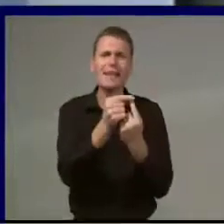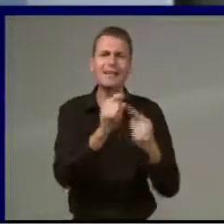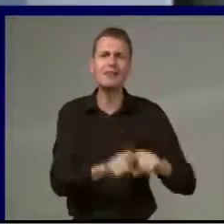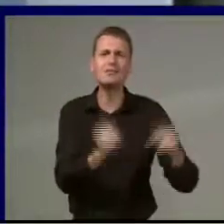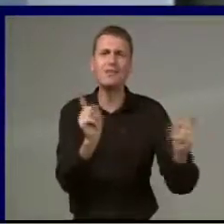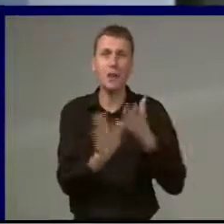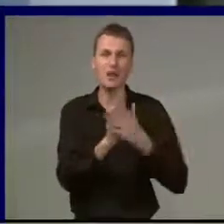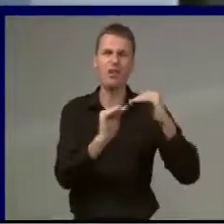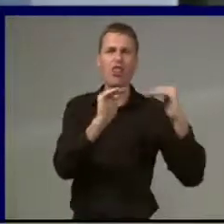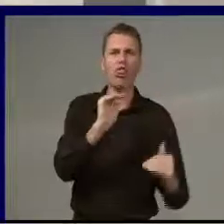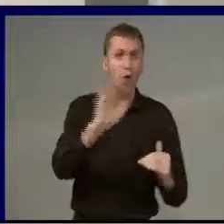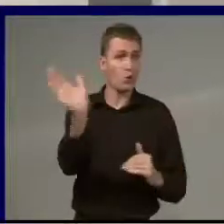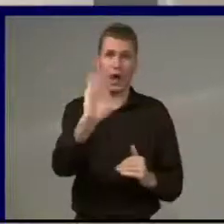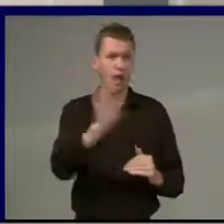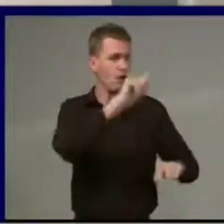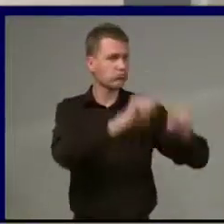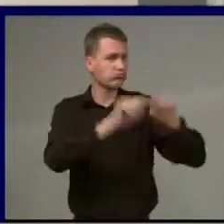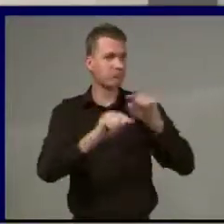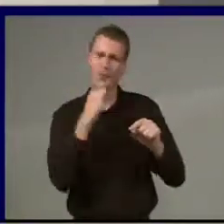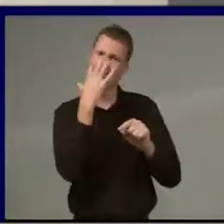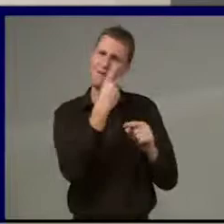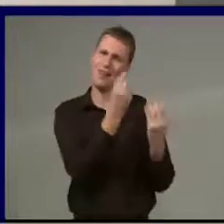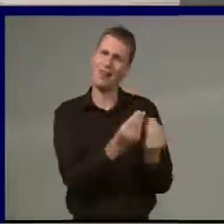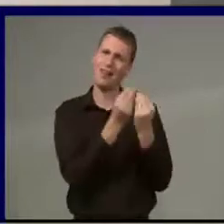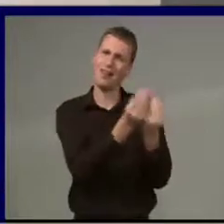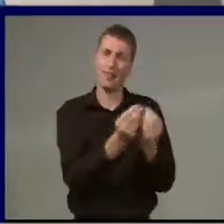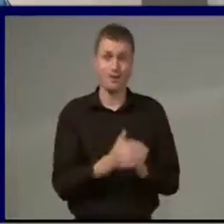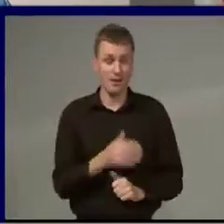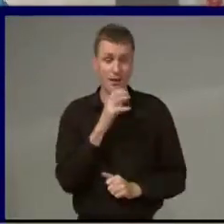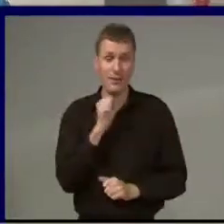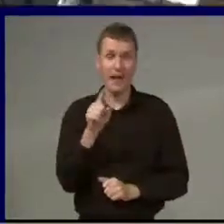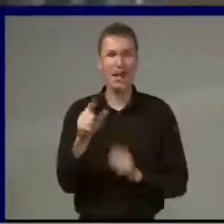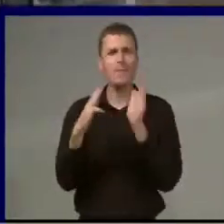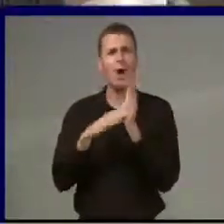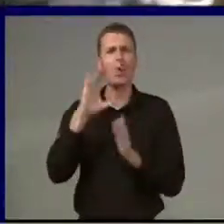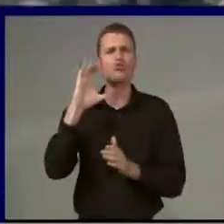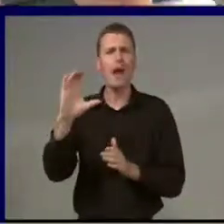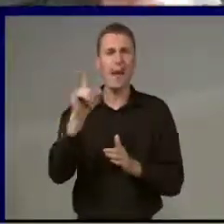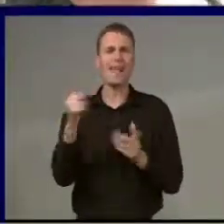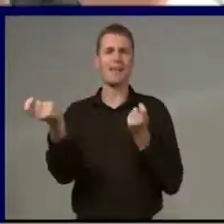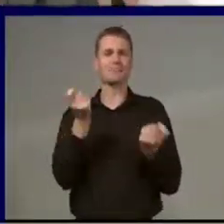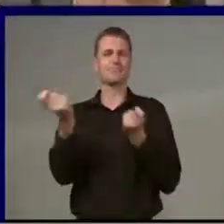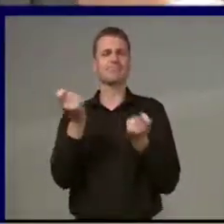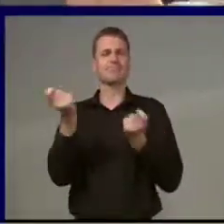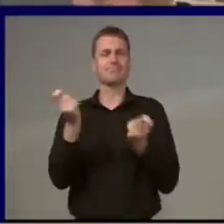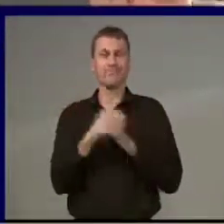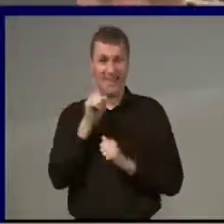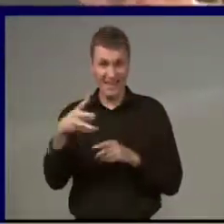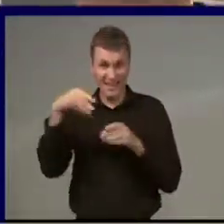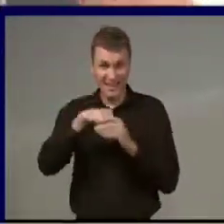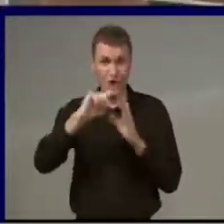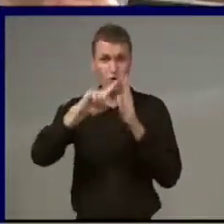difference and diversity is what's beautiful. Michael Kramer leads the lesson after being part of Jolt Dance for more than a decade as a